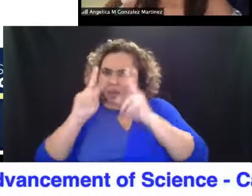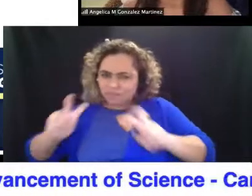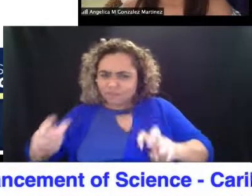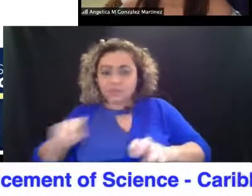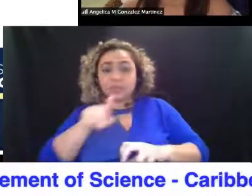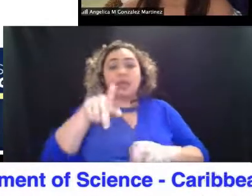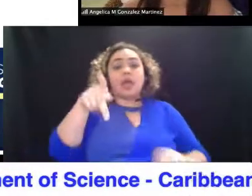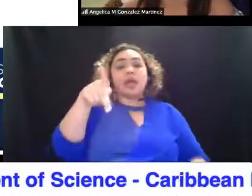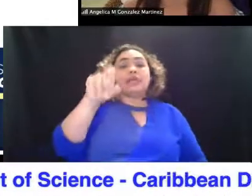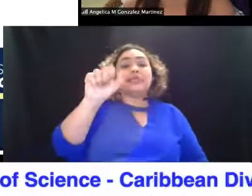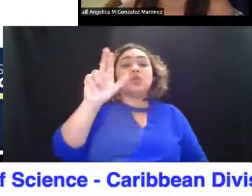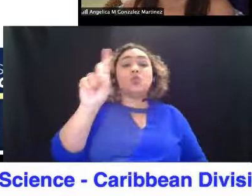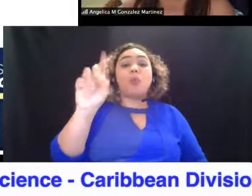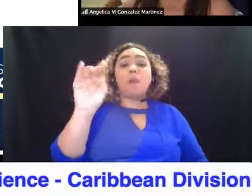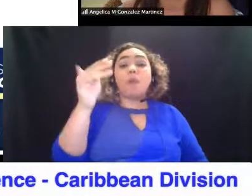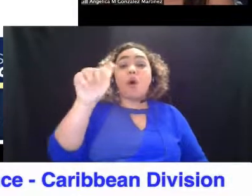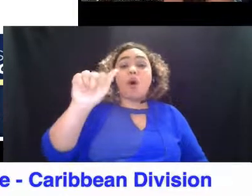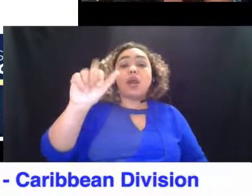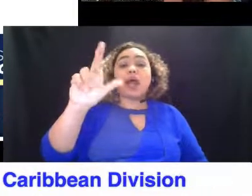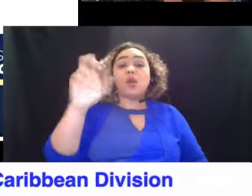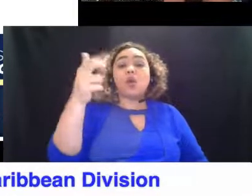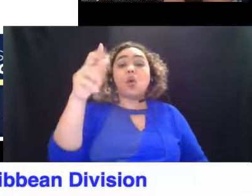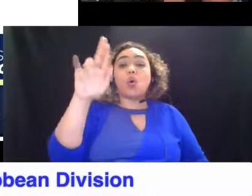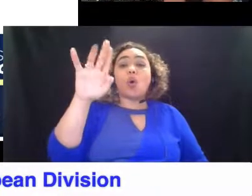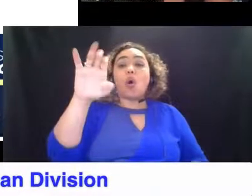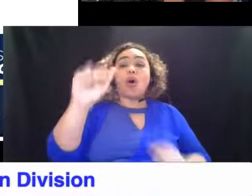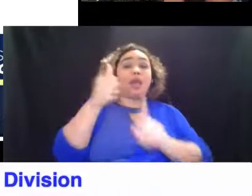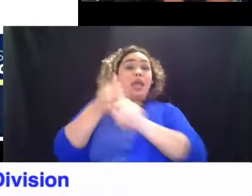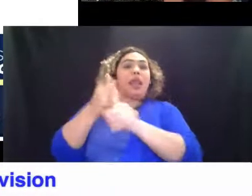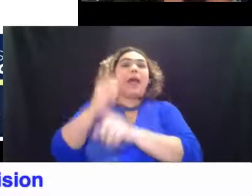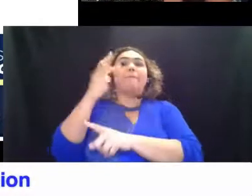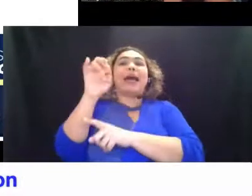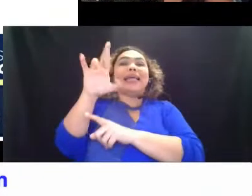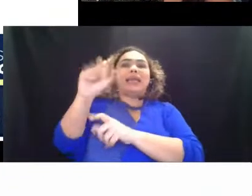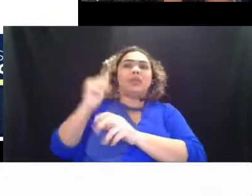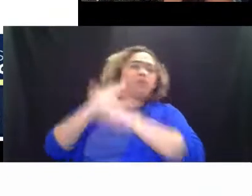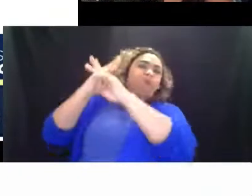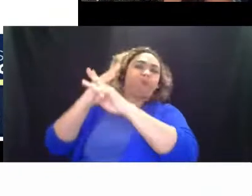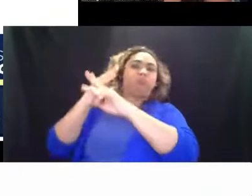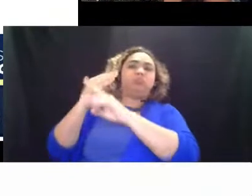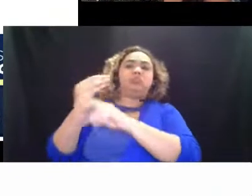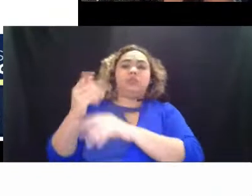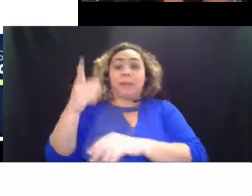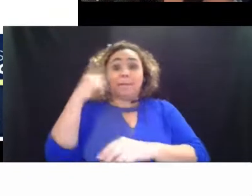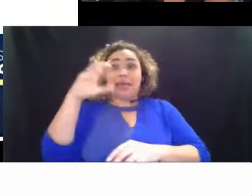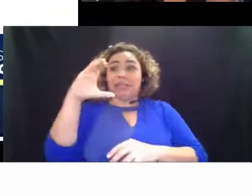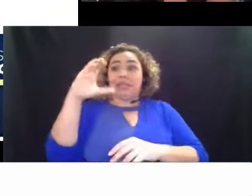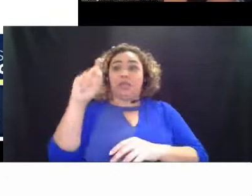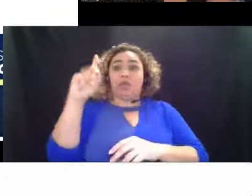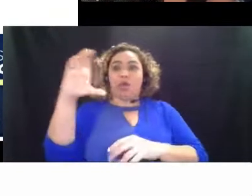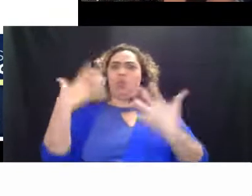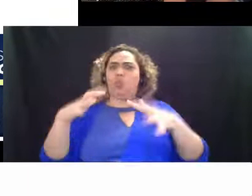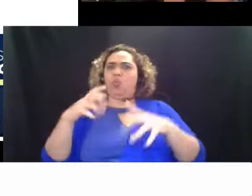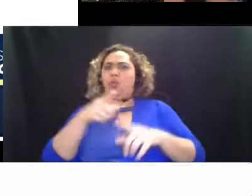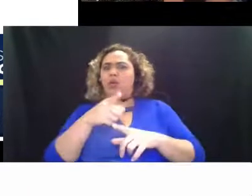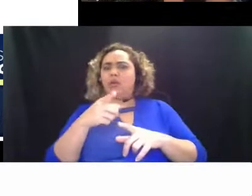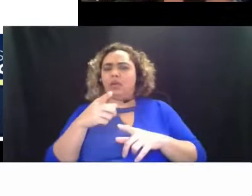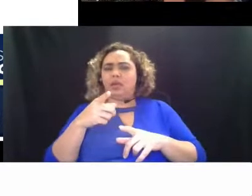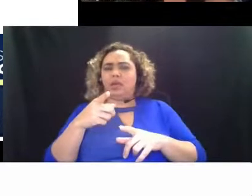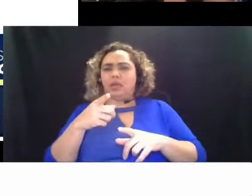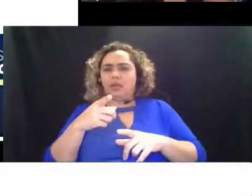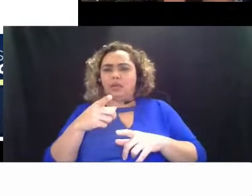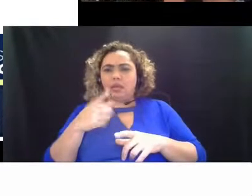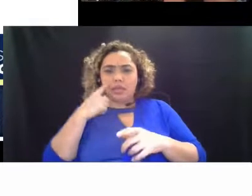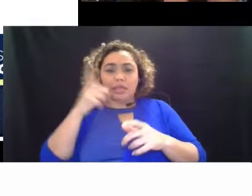Pseudomonas aeruginosa is a multi-resistant pathogenic bacterium considered by the CDC has a several traits with urgent treatment